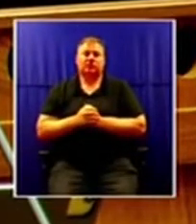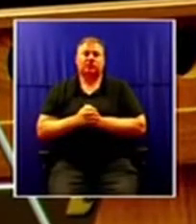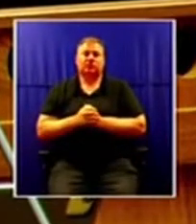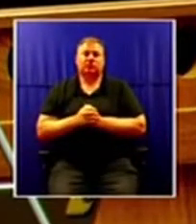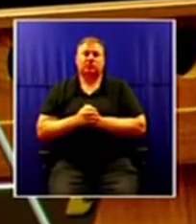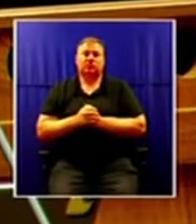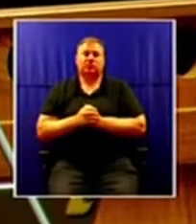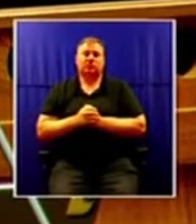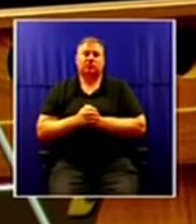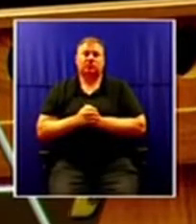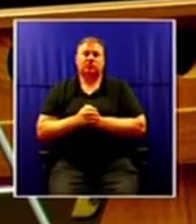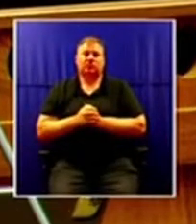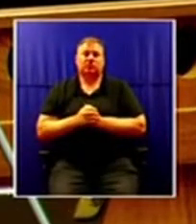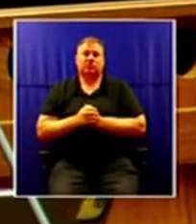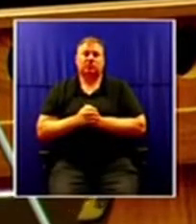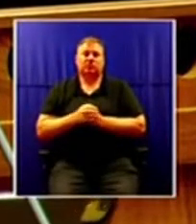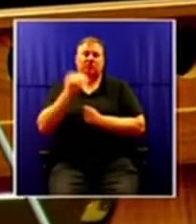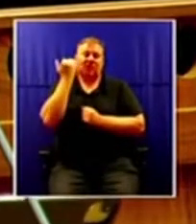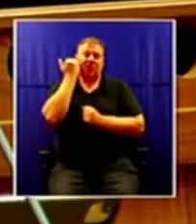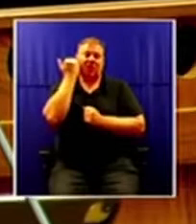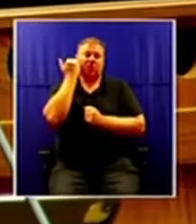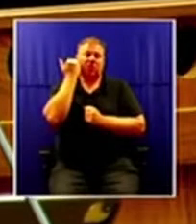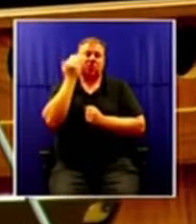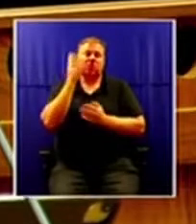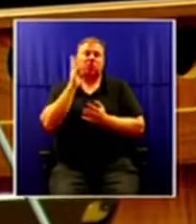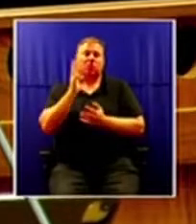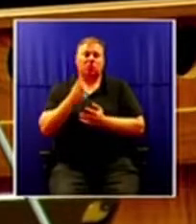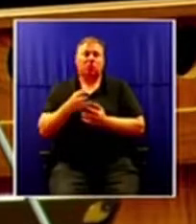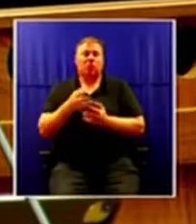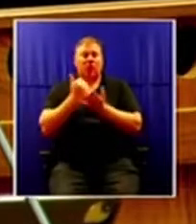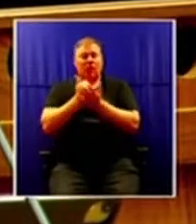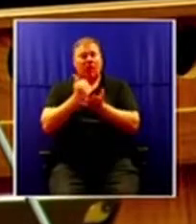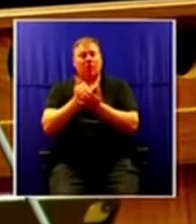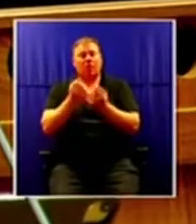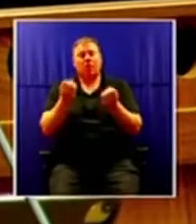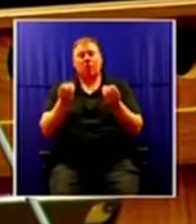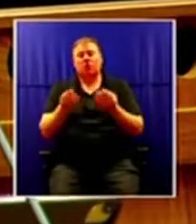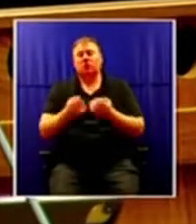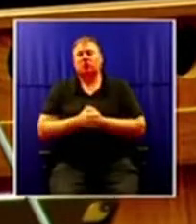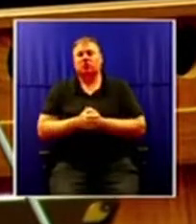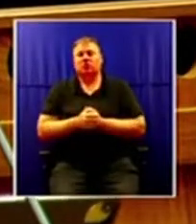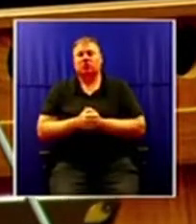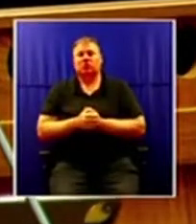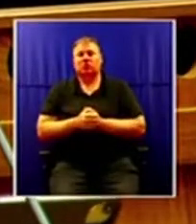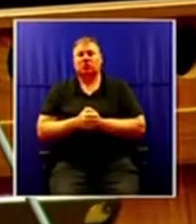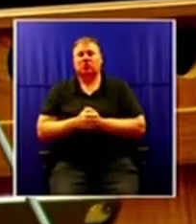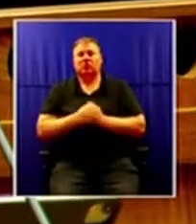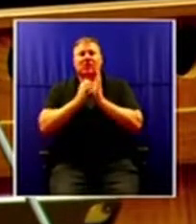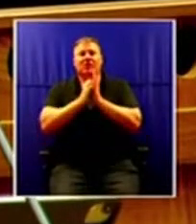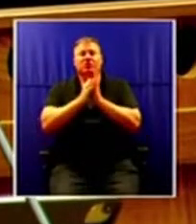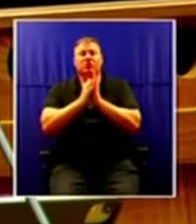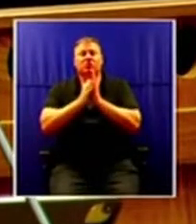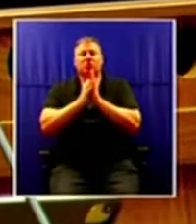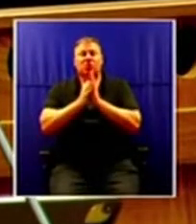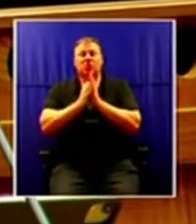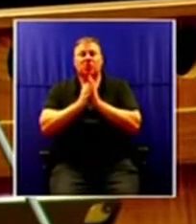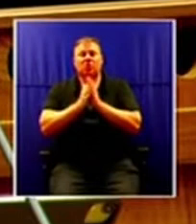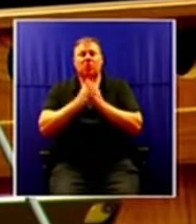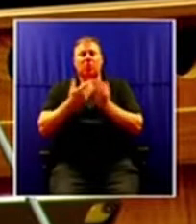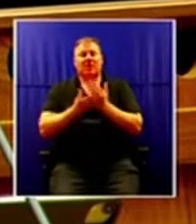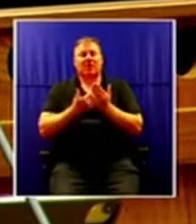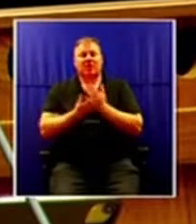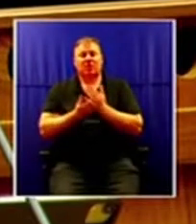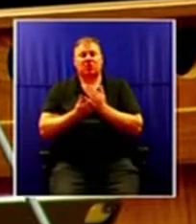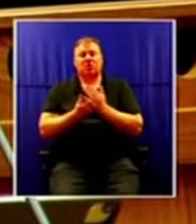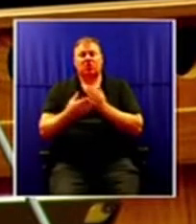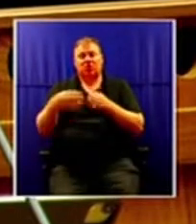also be one of the uptakers. This is just one example of the boundless potential that exists in